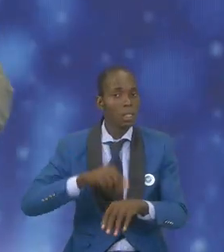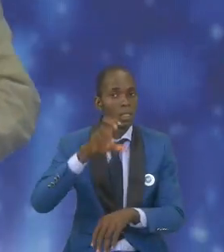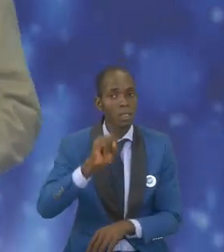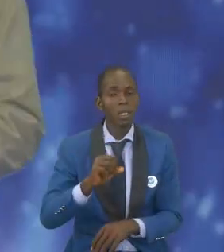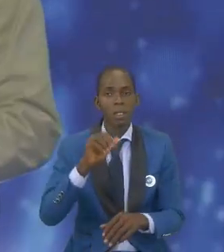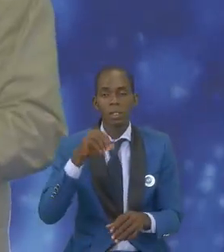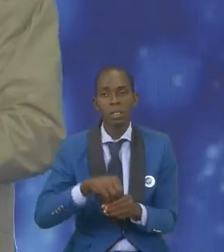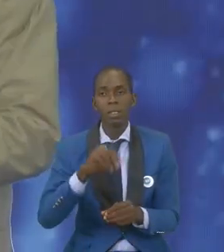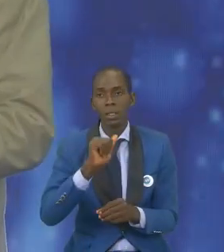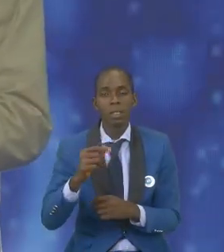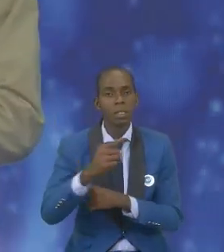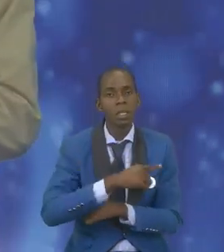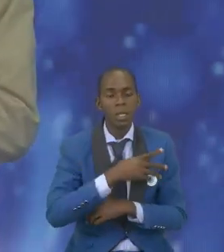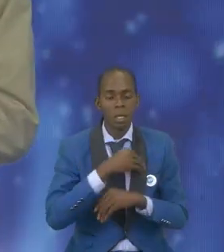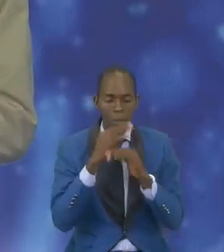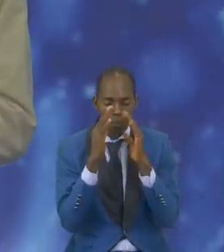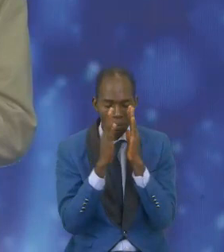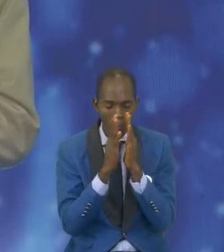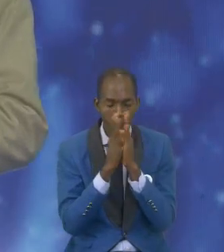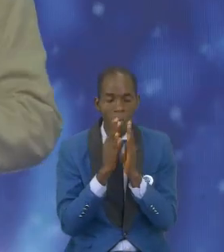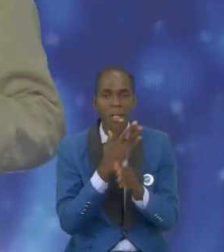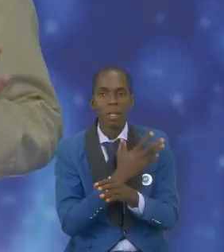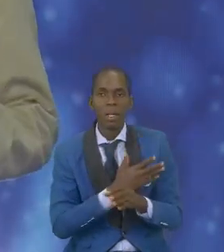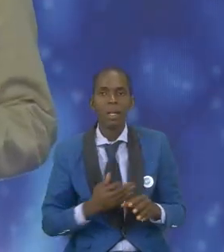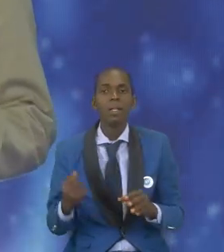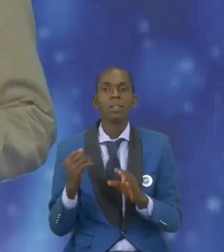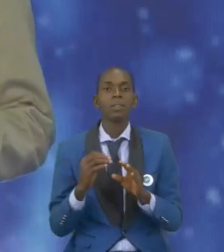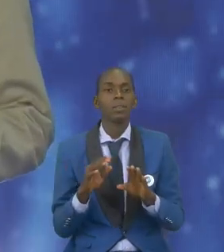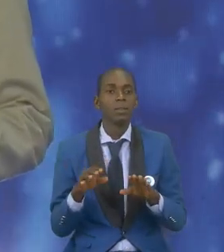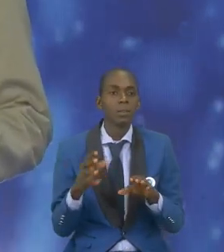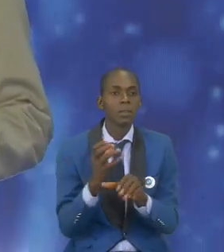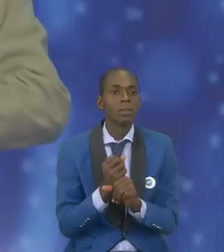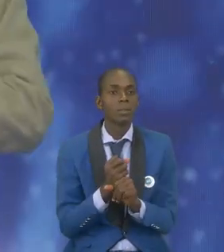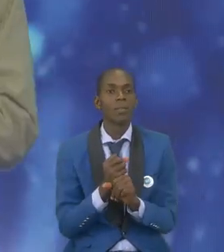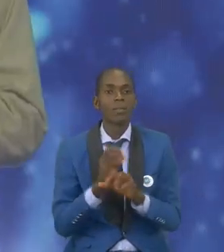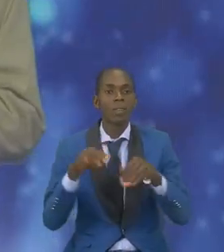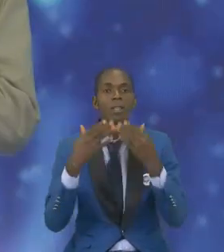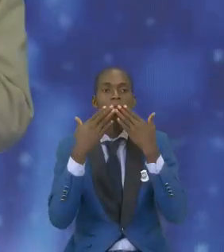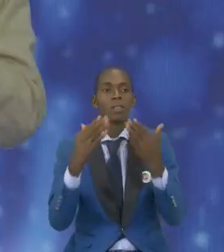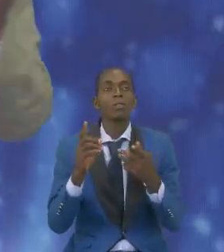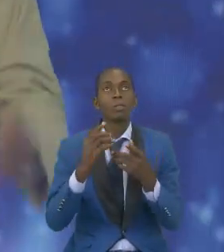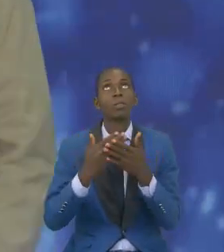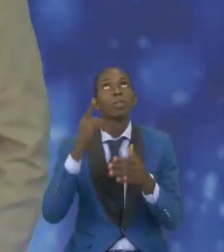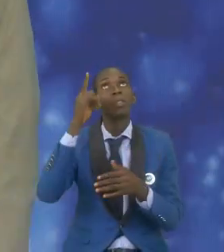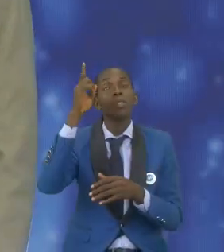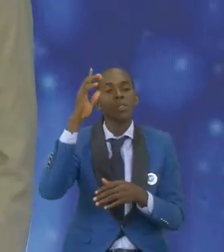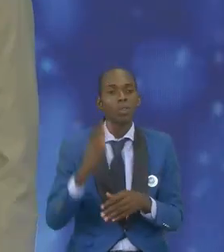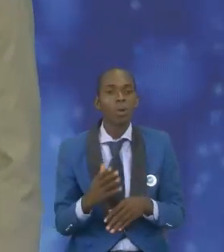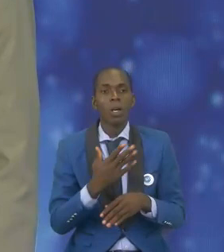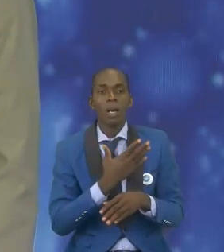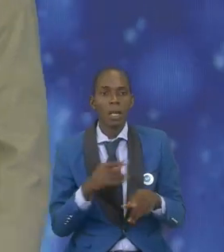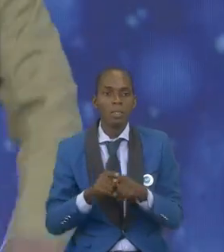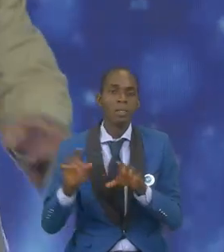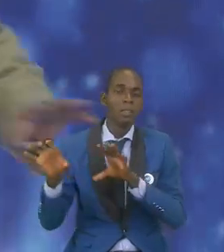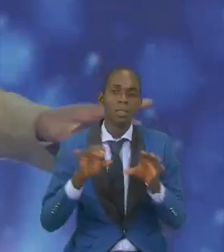3 times a day and prayed and gave thanks before his God. In all things, give